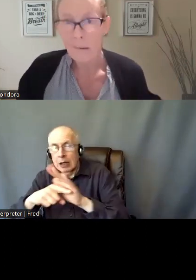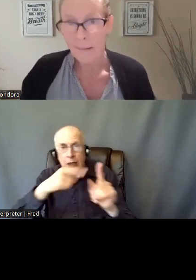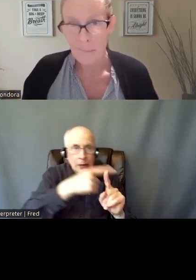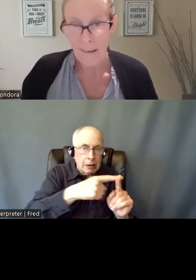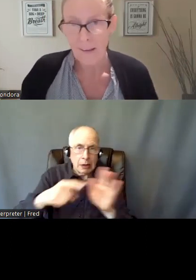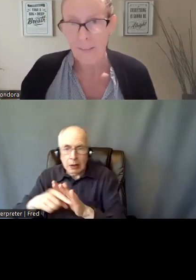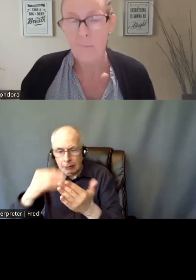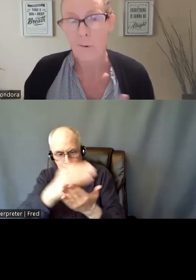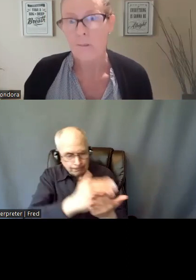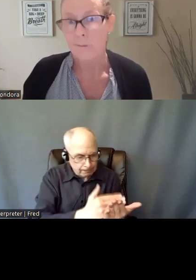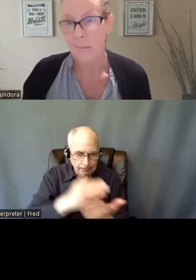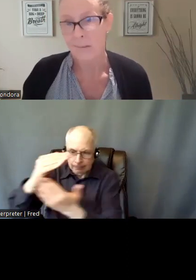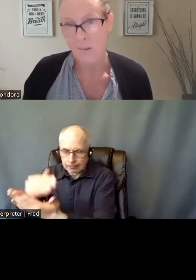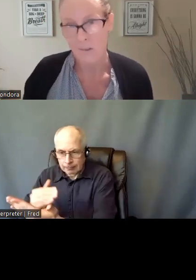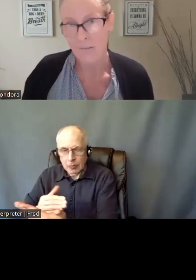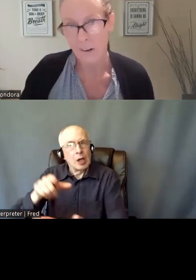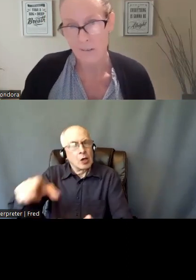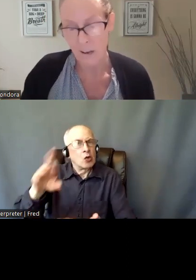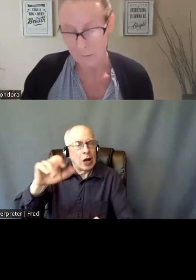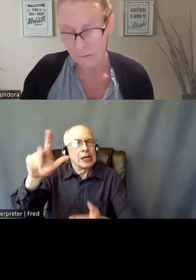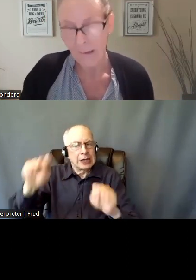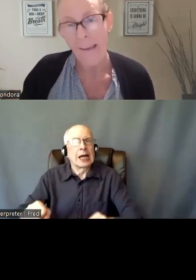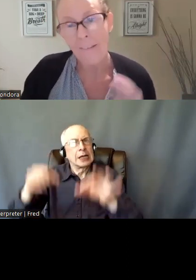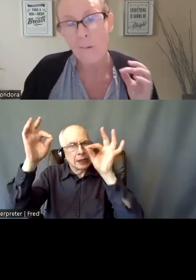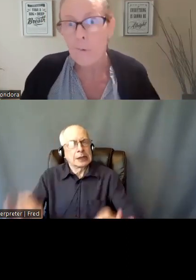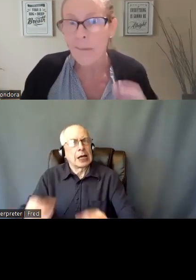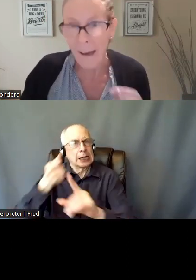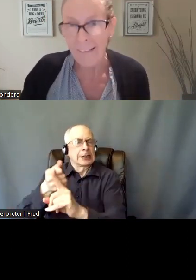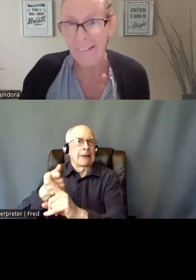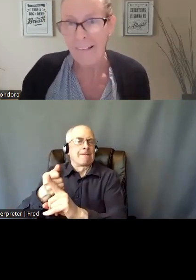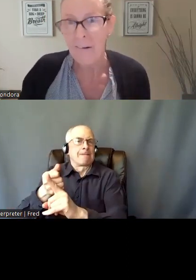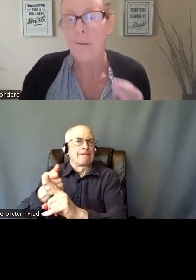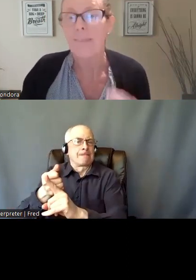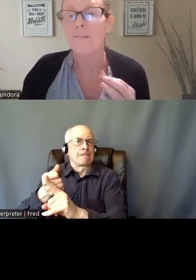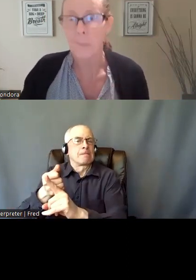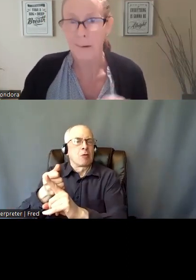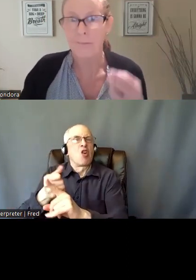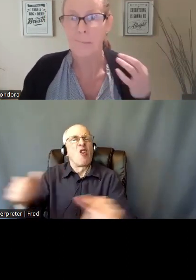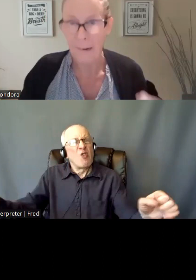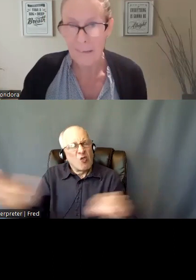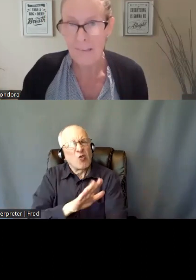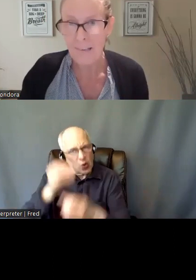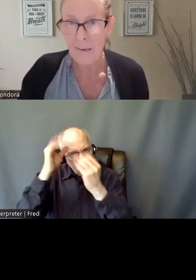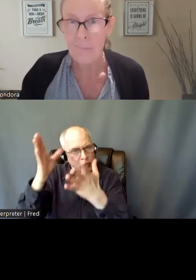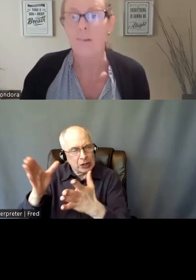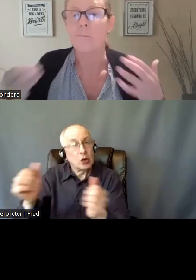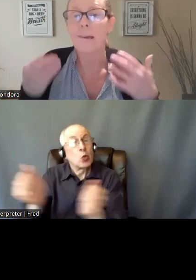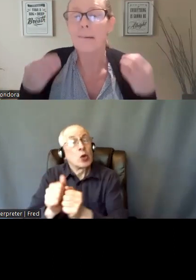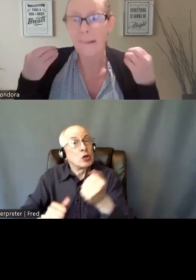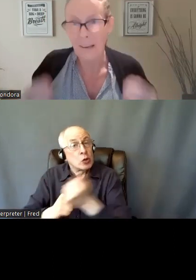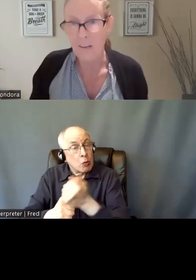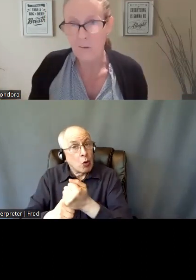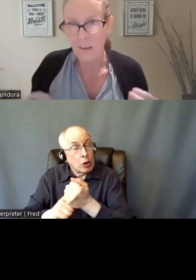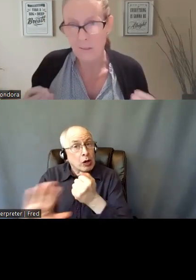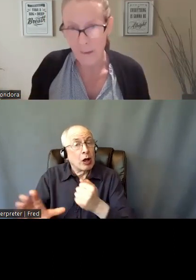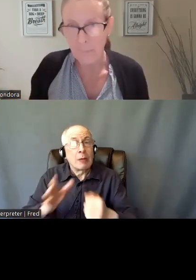could ultimately make the most informed decision for herself, and do that with the support of her parents, because we had